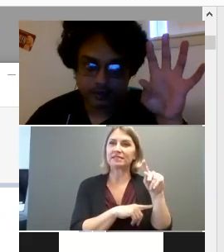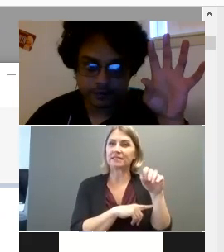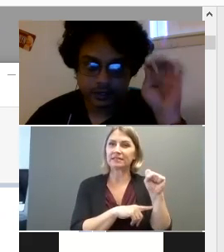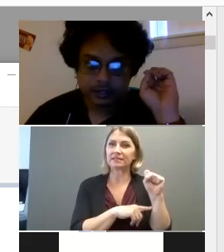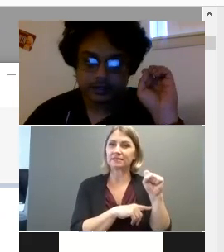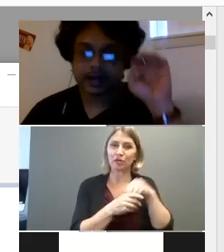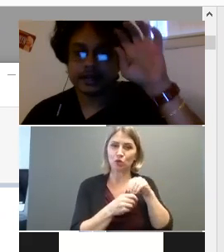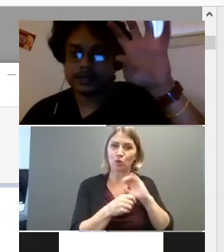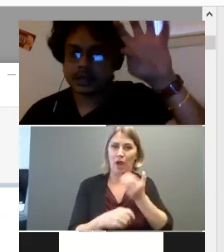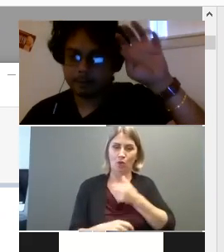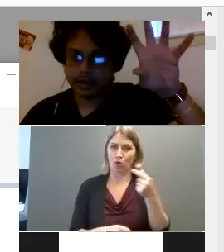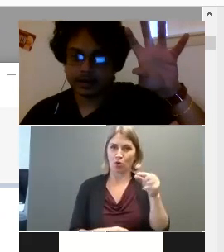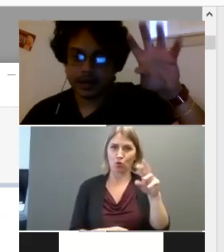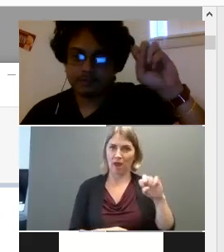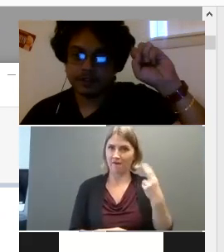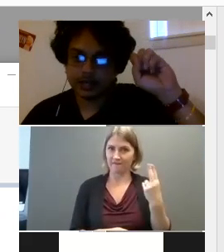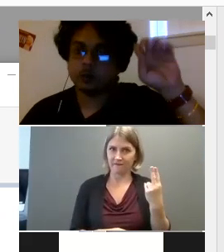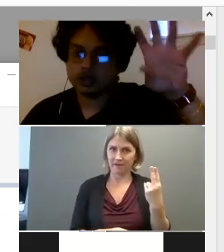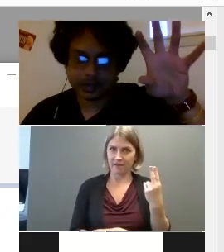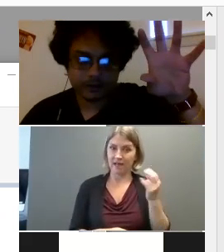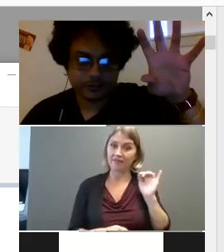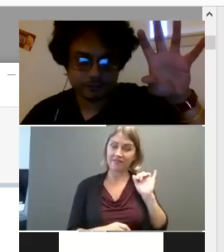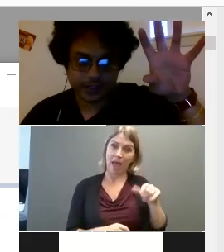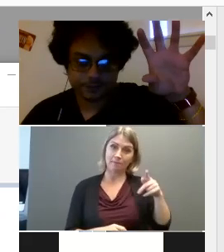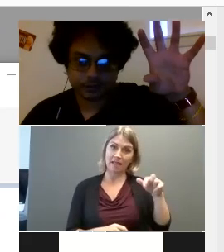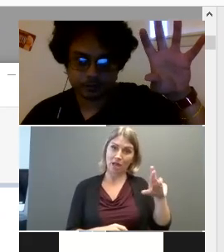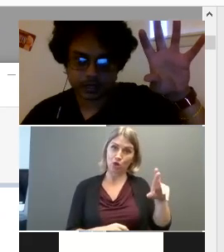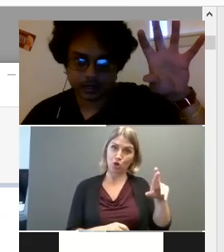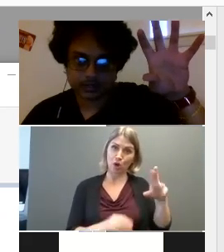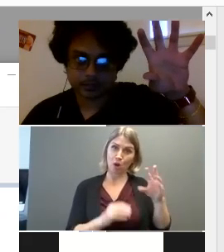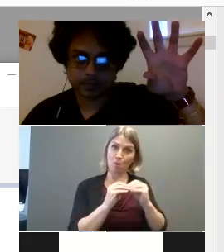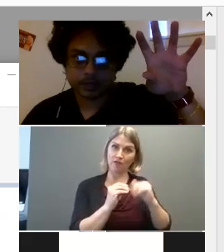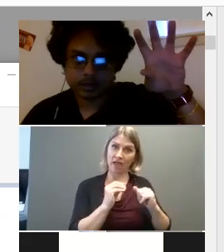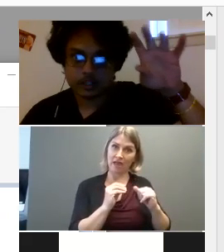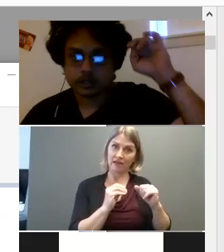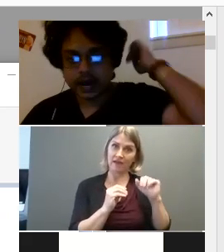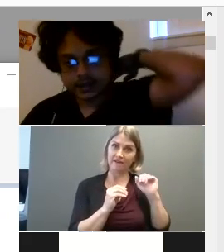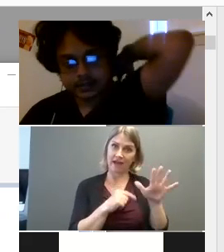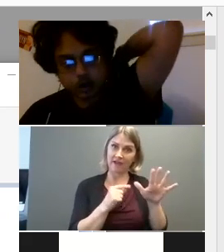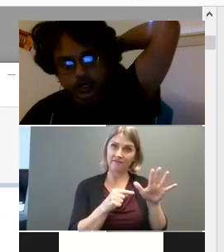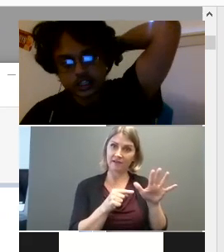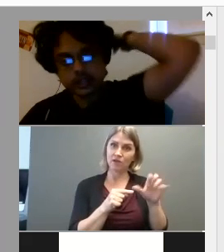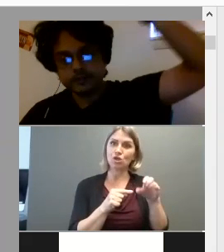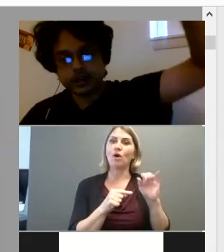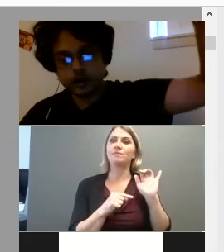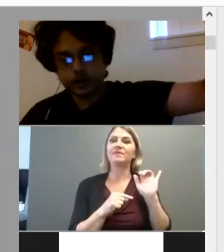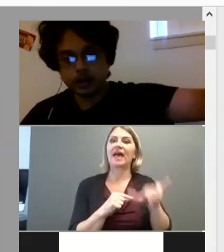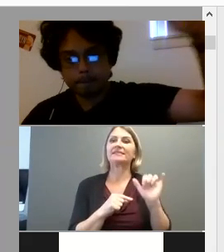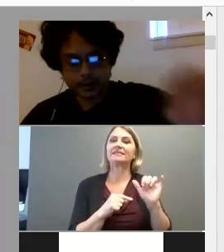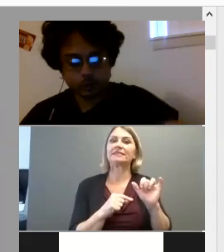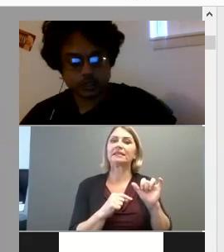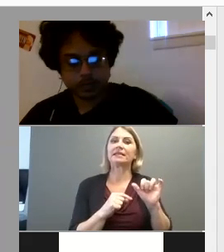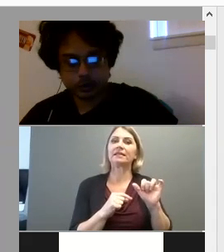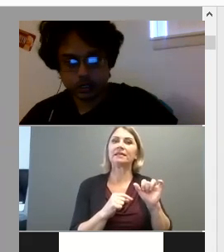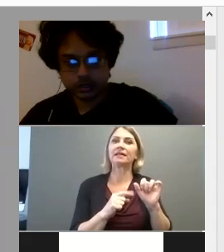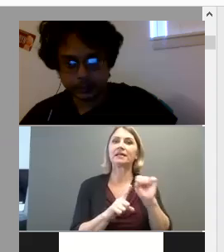a graph that is a planar graph, we need more than five colors. So that is the condition that we are going to